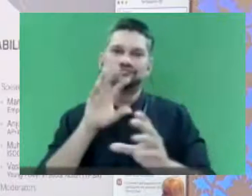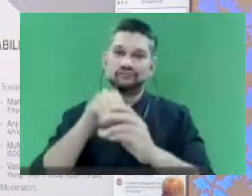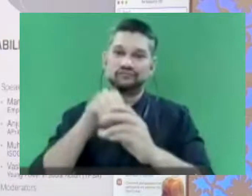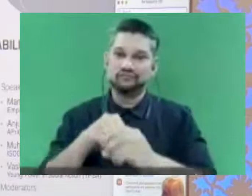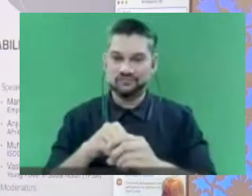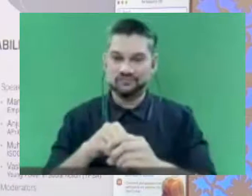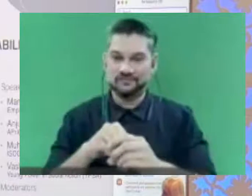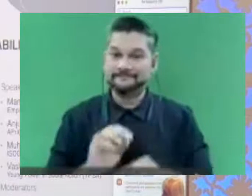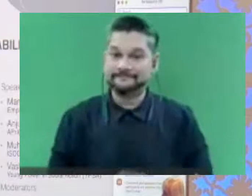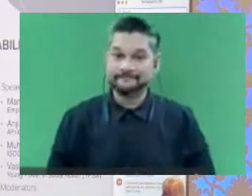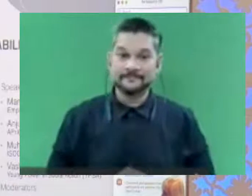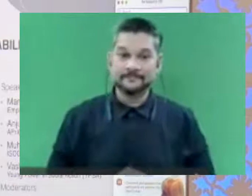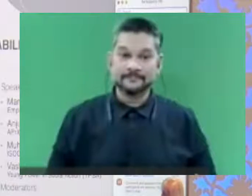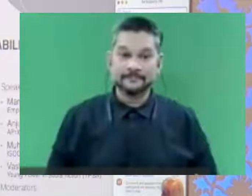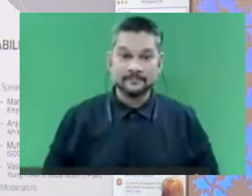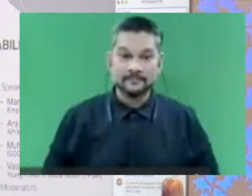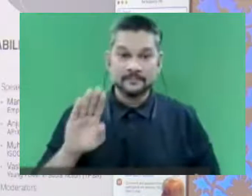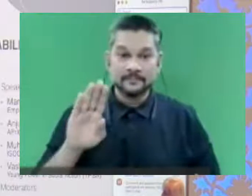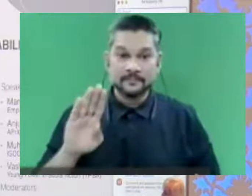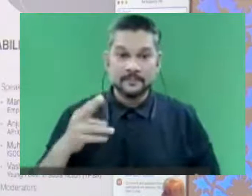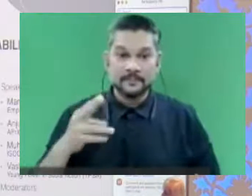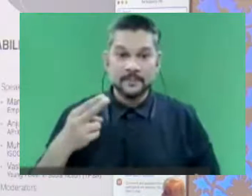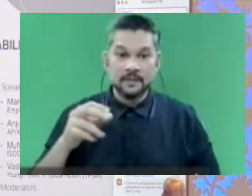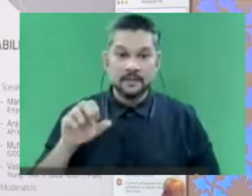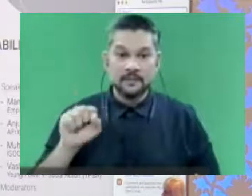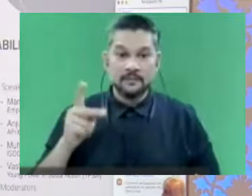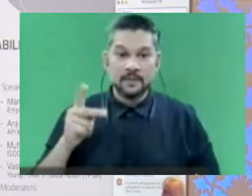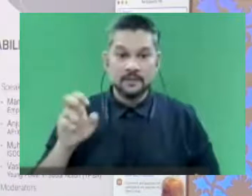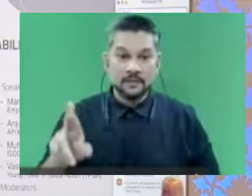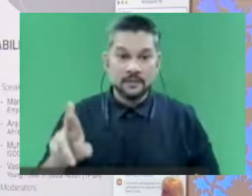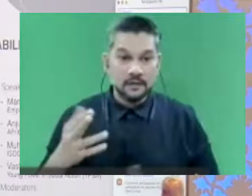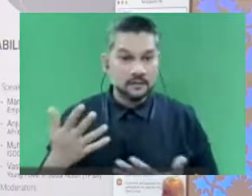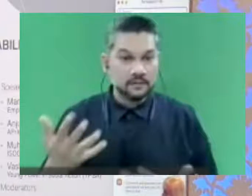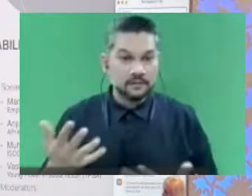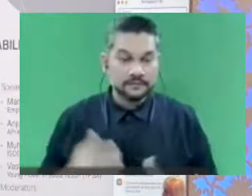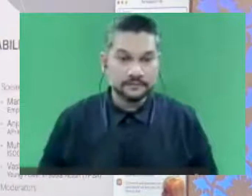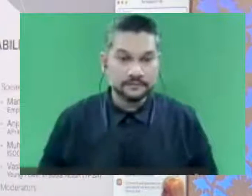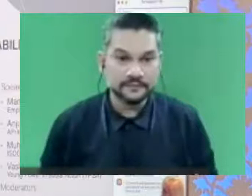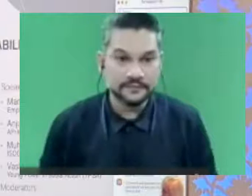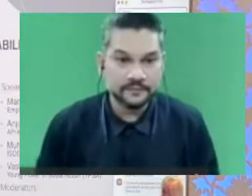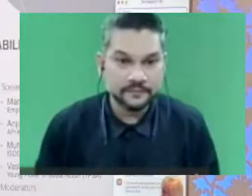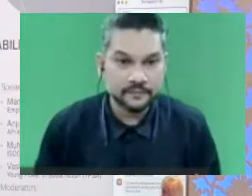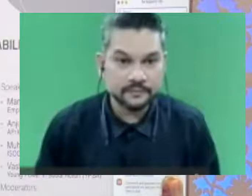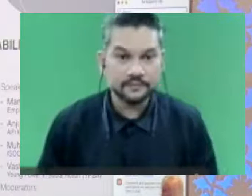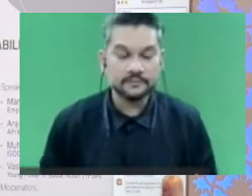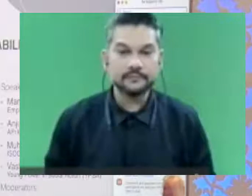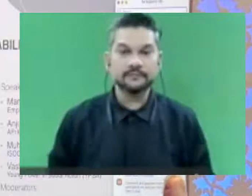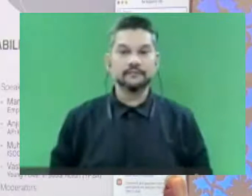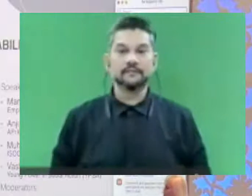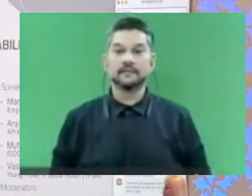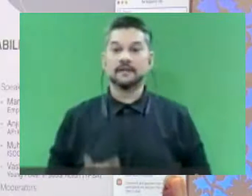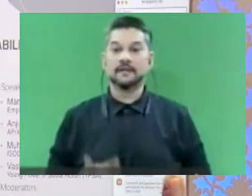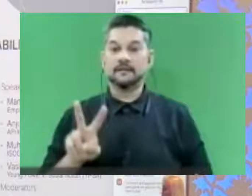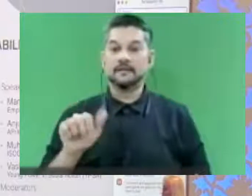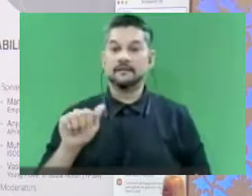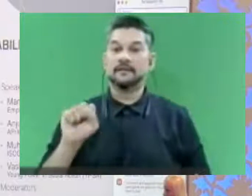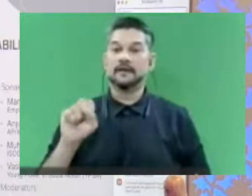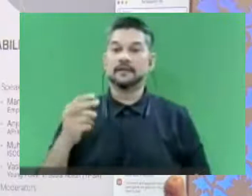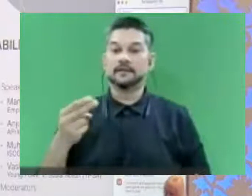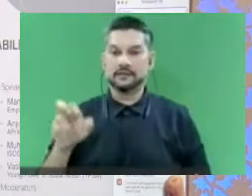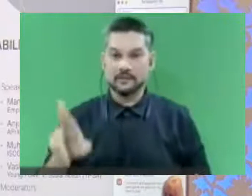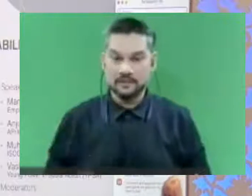any comments about this as well? Thank you, Gunela. Firstly, I would like to remind you